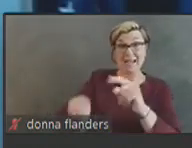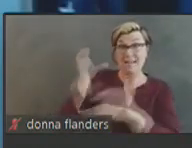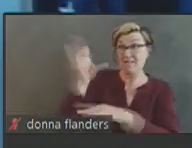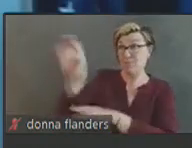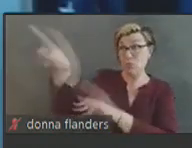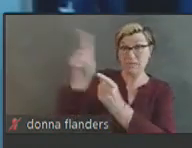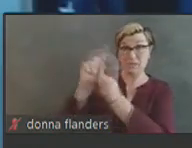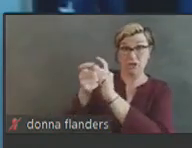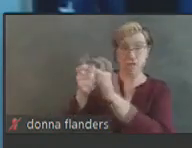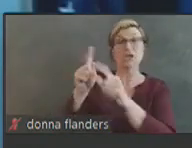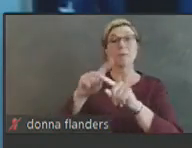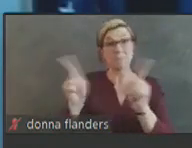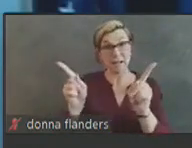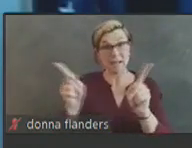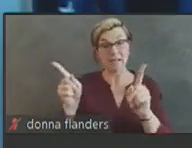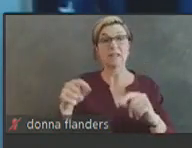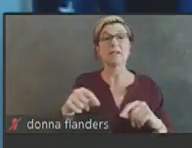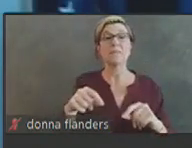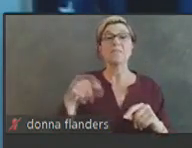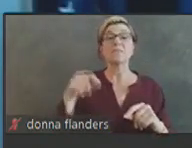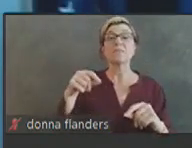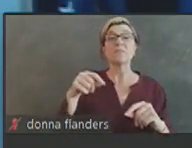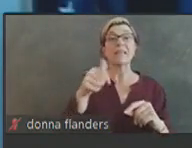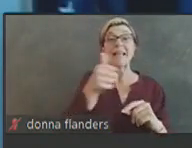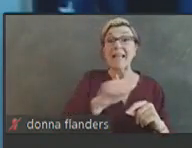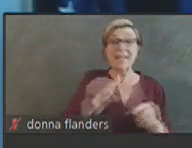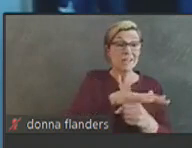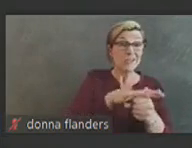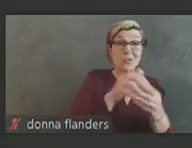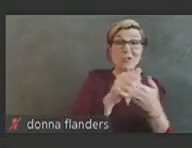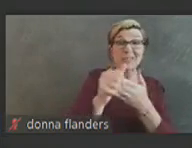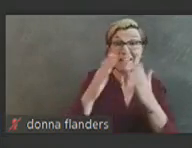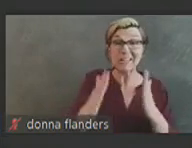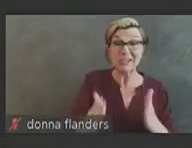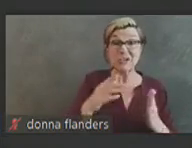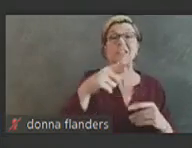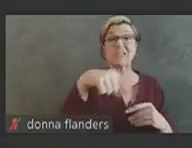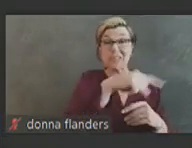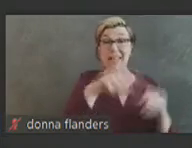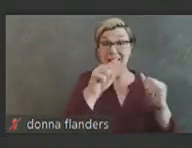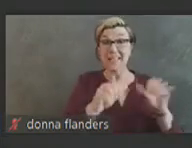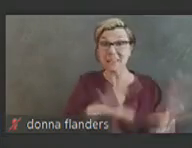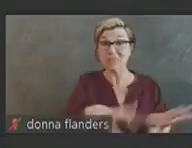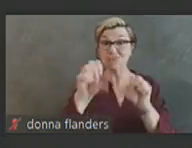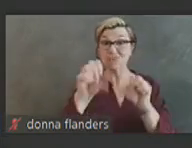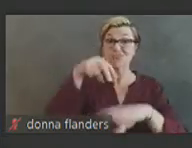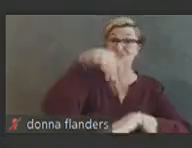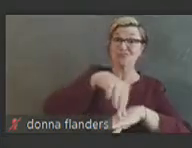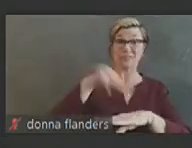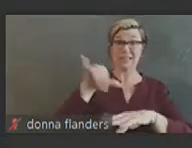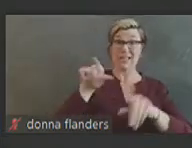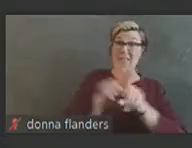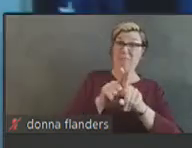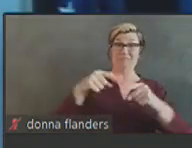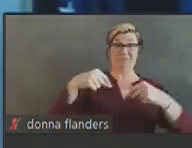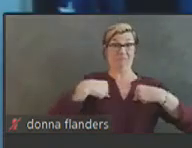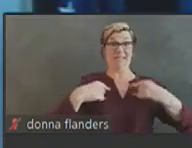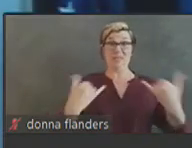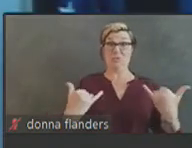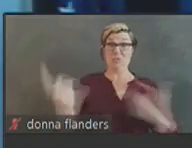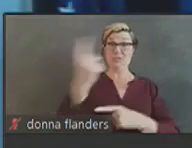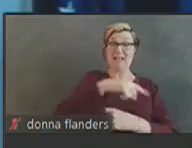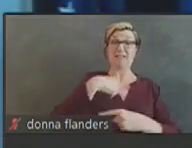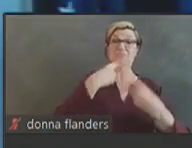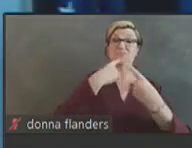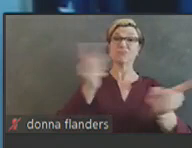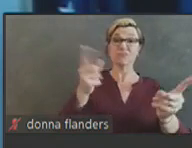He does not exempt local leaders from encouraging people to do the right thing and to make good decisions. And he does